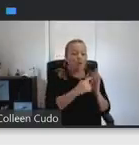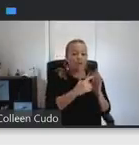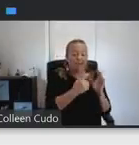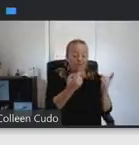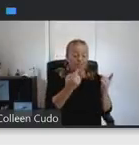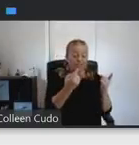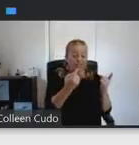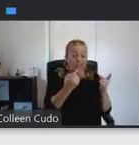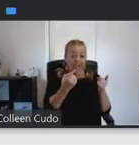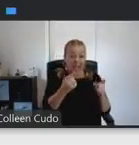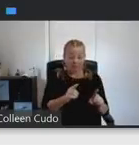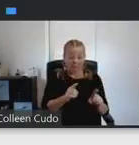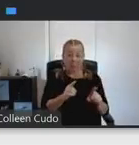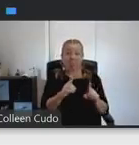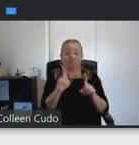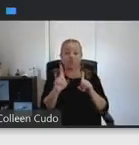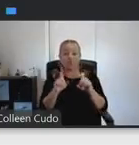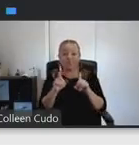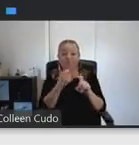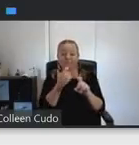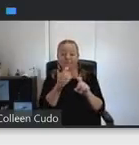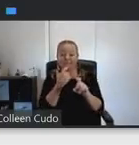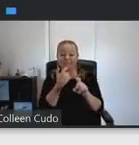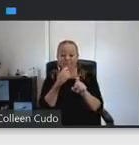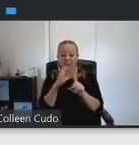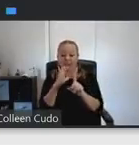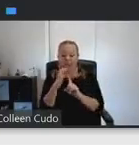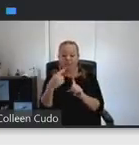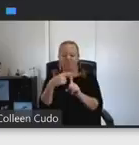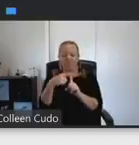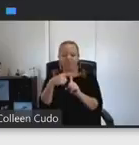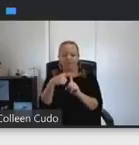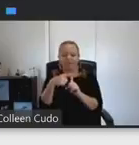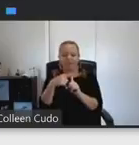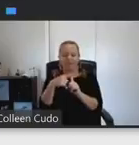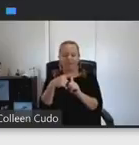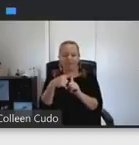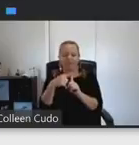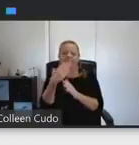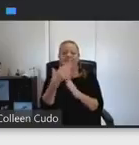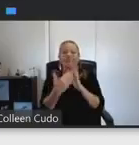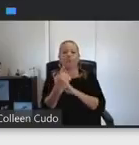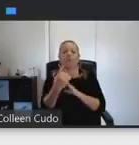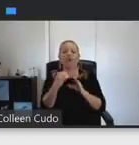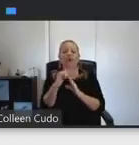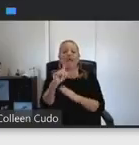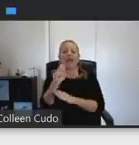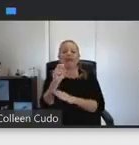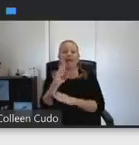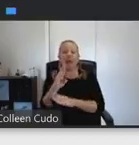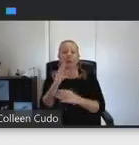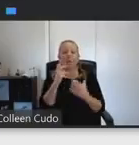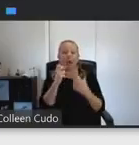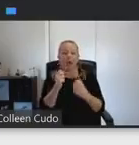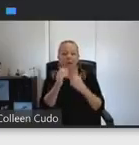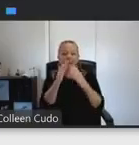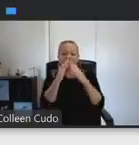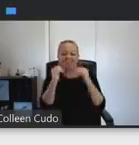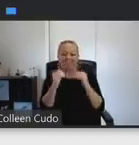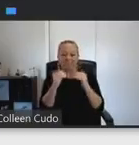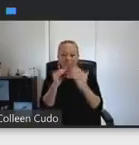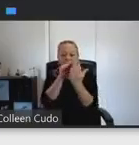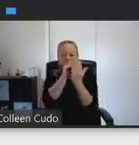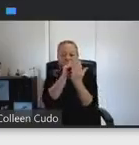when a test says that a case is positive, somebody in a lab or a health system has to enter that information into